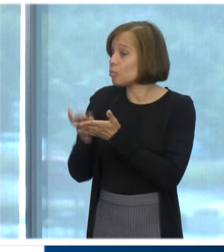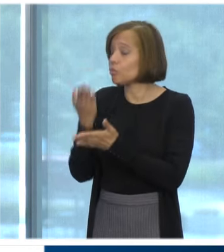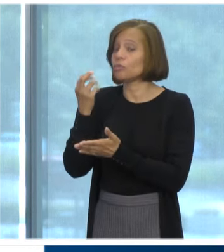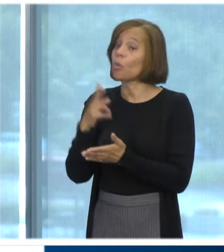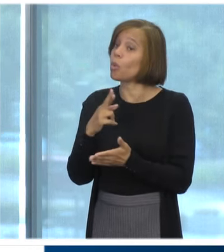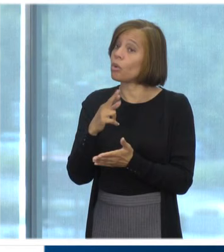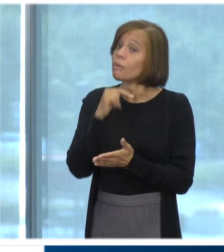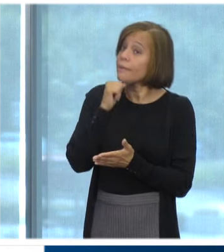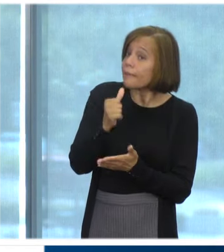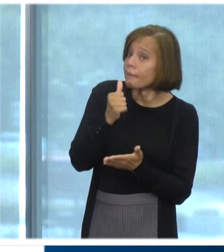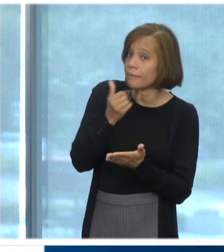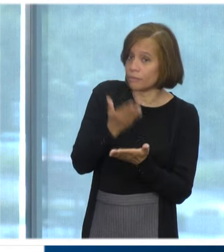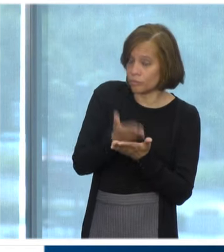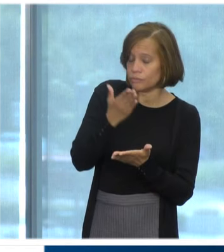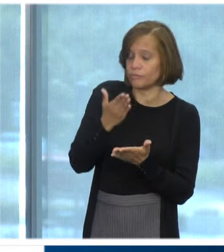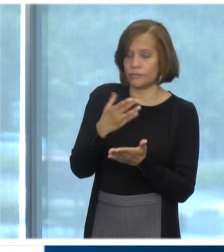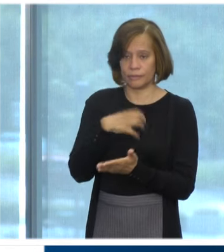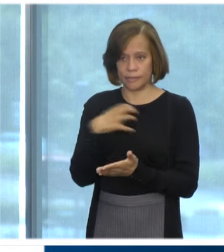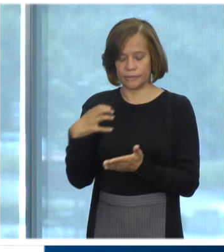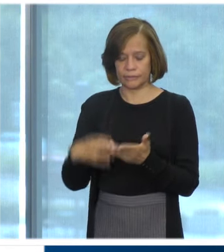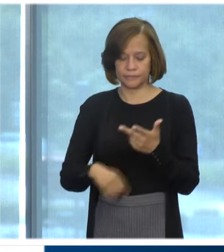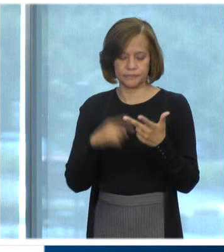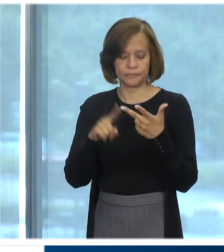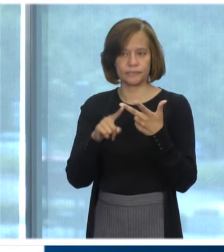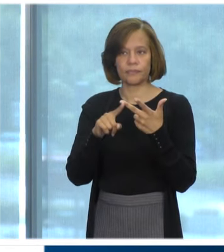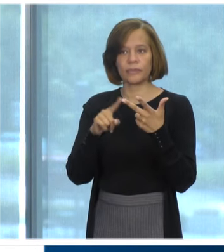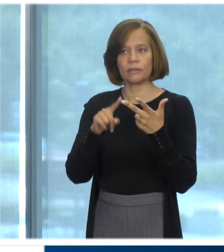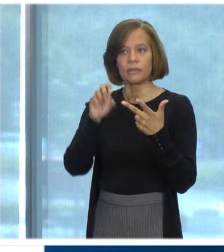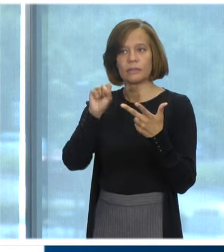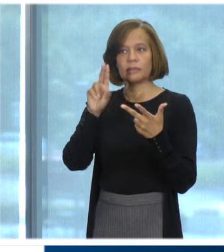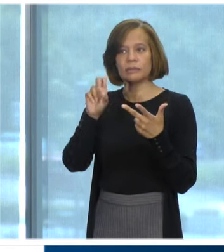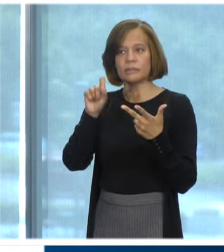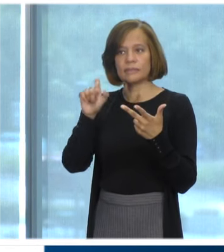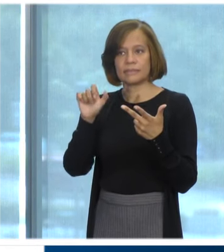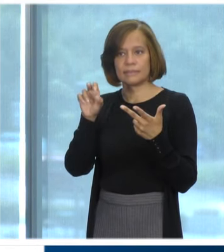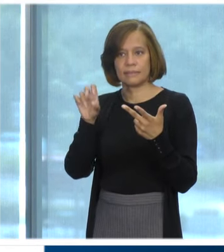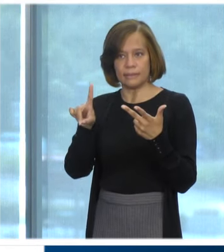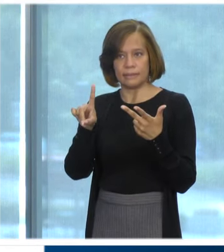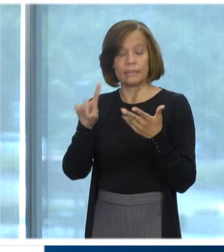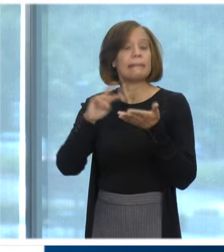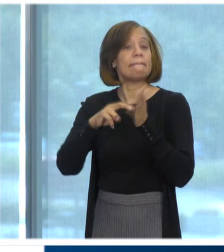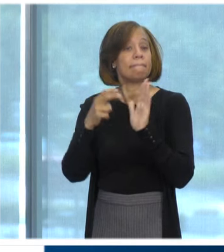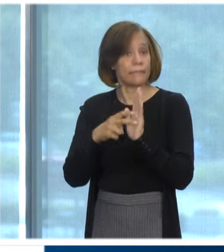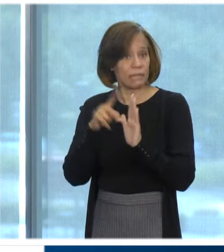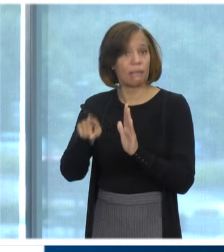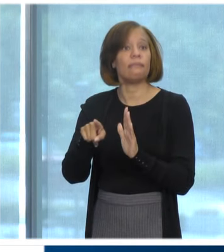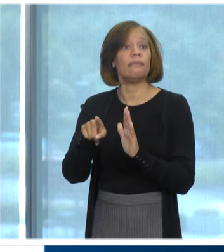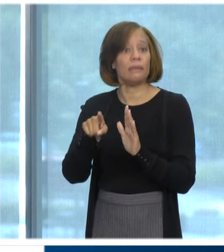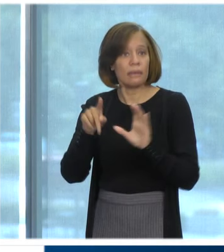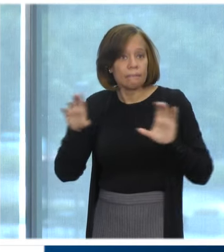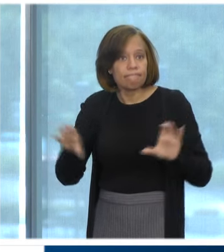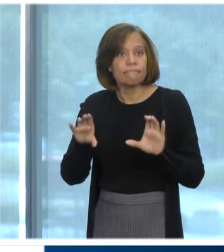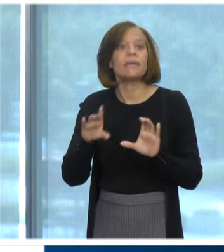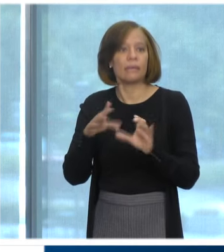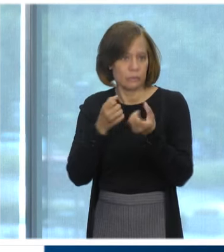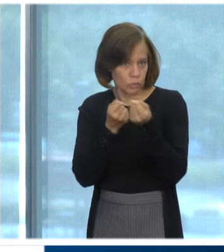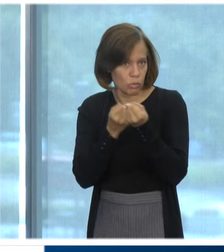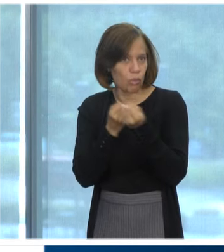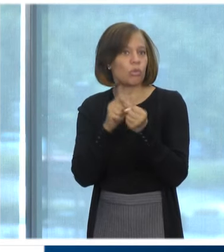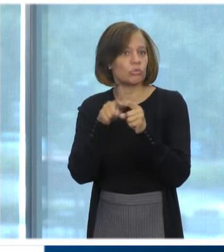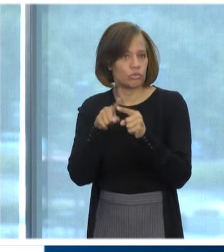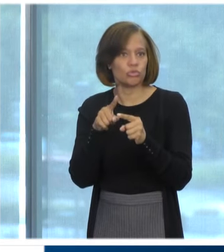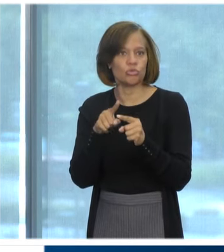disprove the complaint. Sustained, which is the alleged conduct is supported by a preponderance of the evidence and